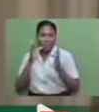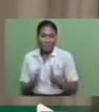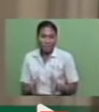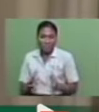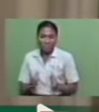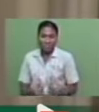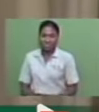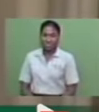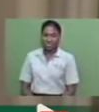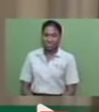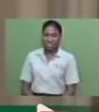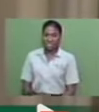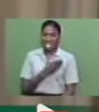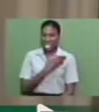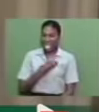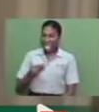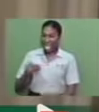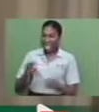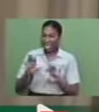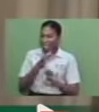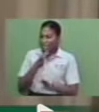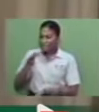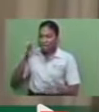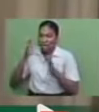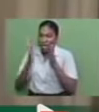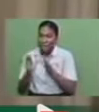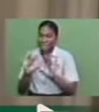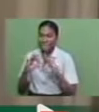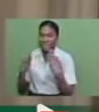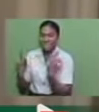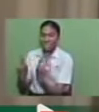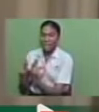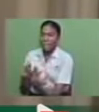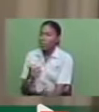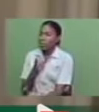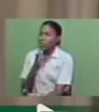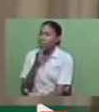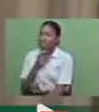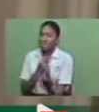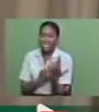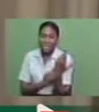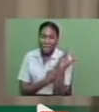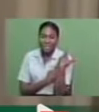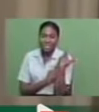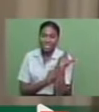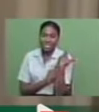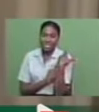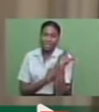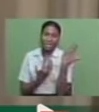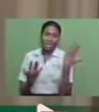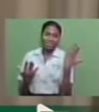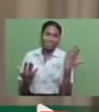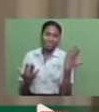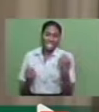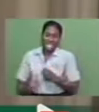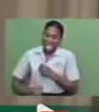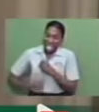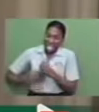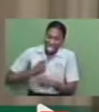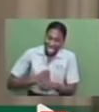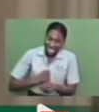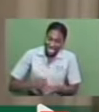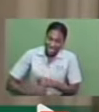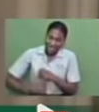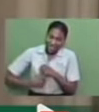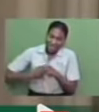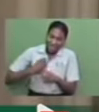families. Minister, who is responsible for that? Who is responsible for the decades of malaise? There's only been